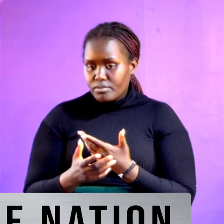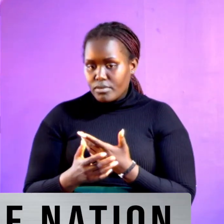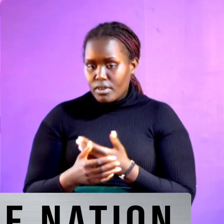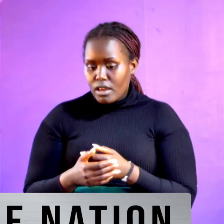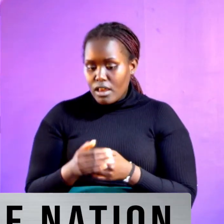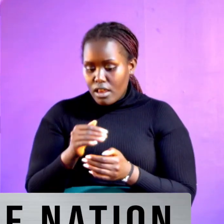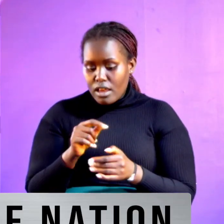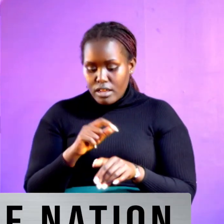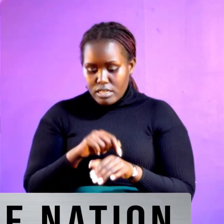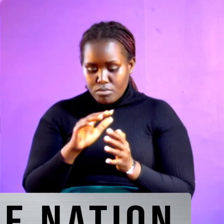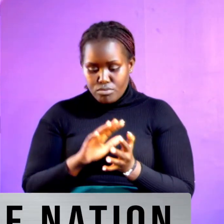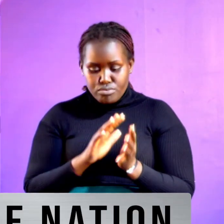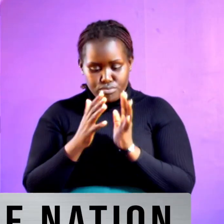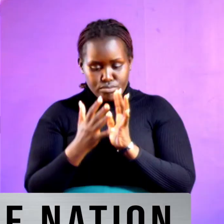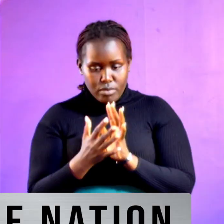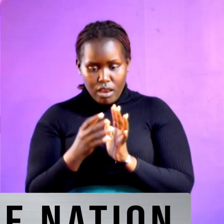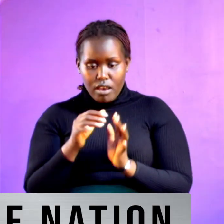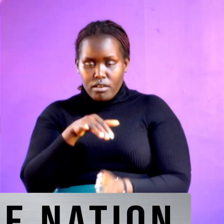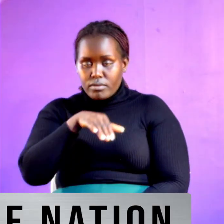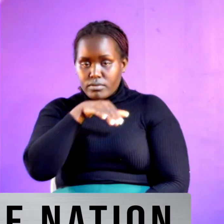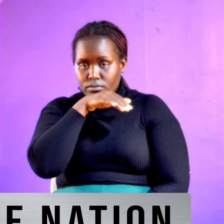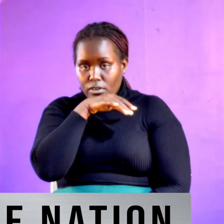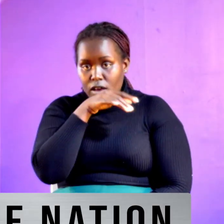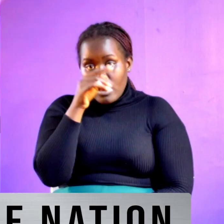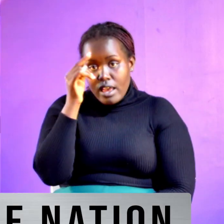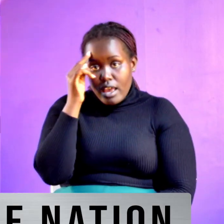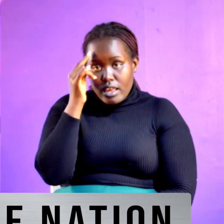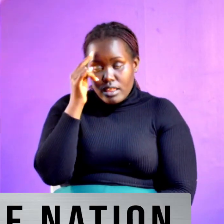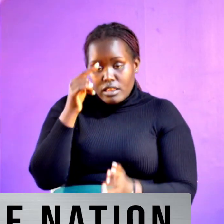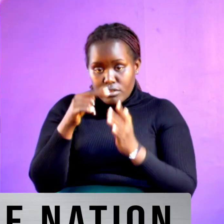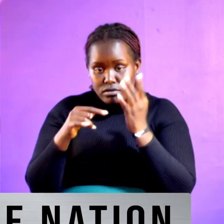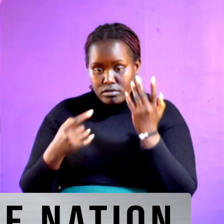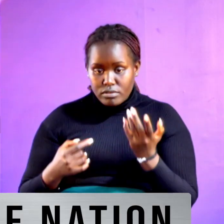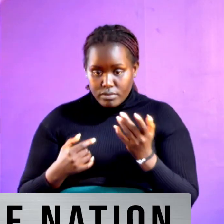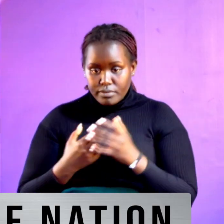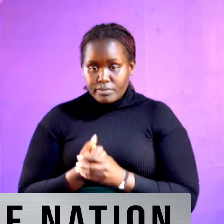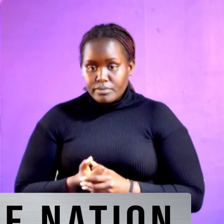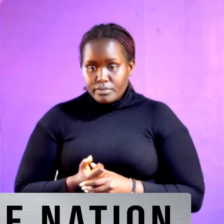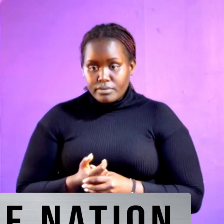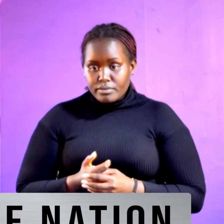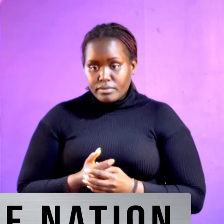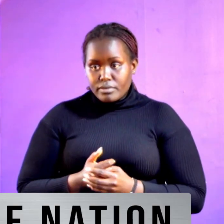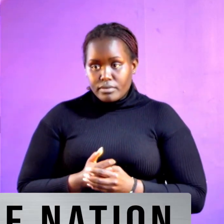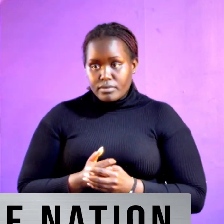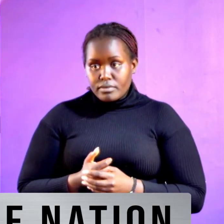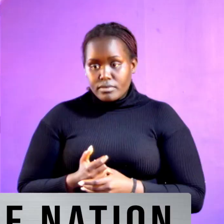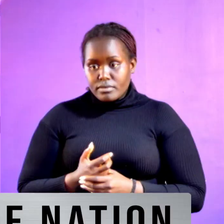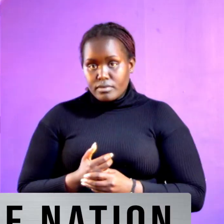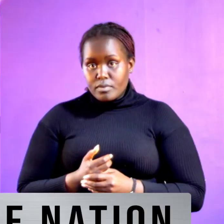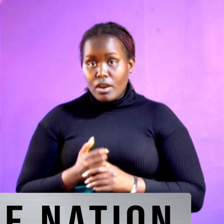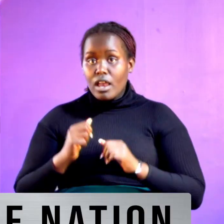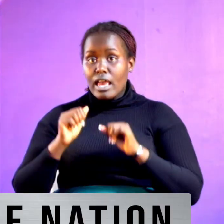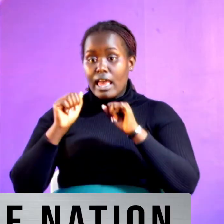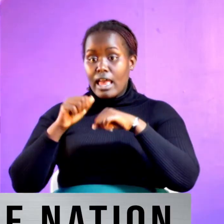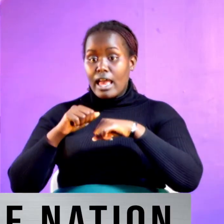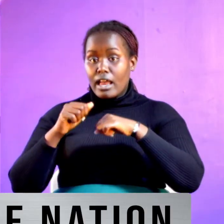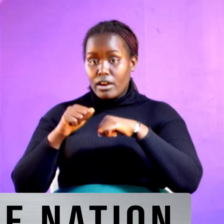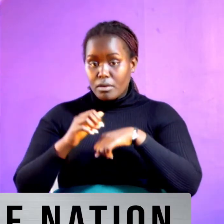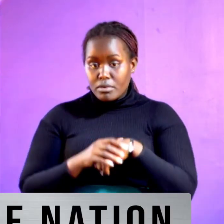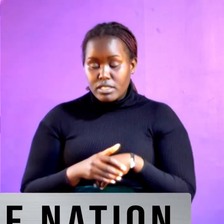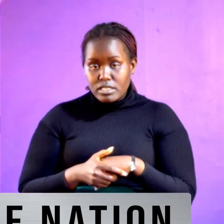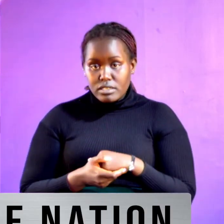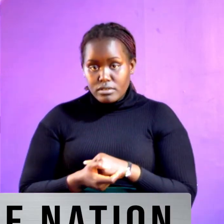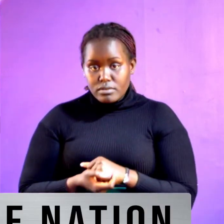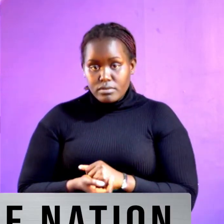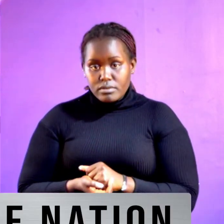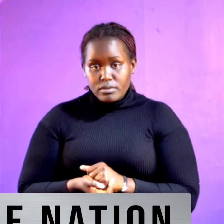approached Raila, I think it was you know, it was an agreement, you know, on how